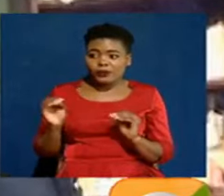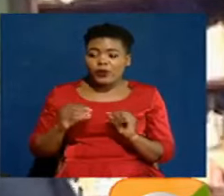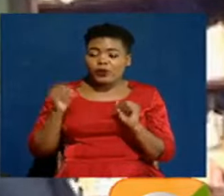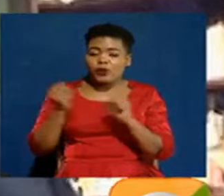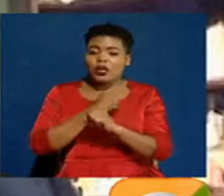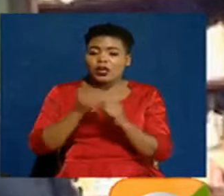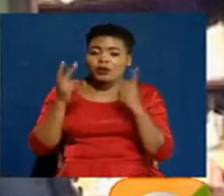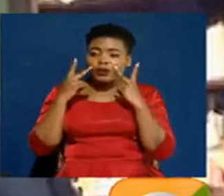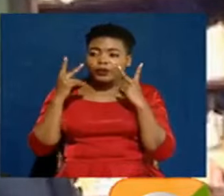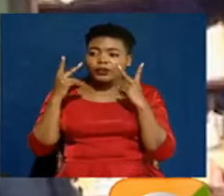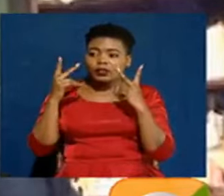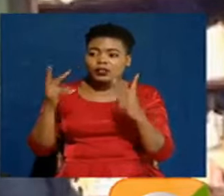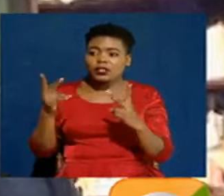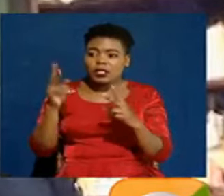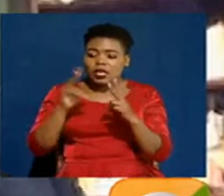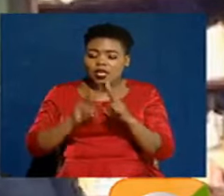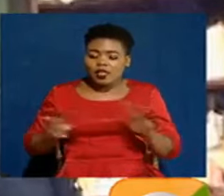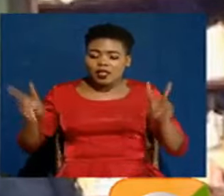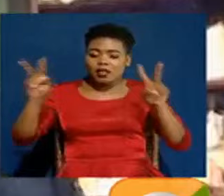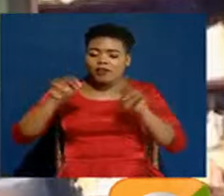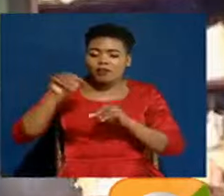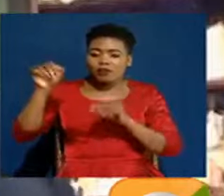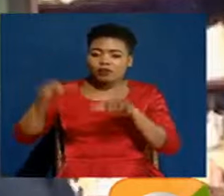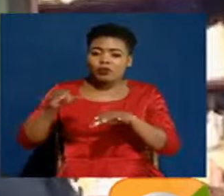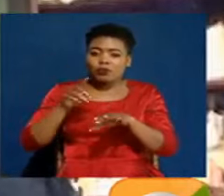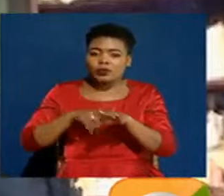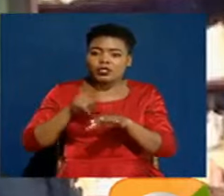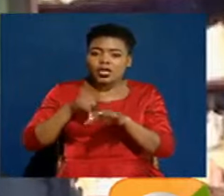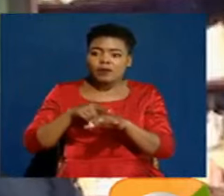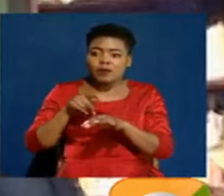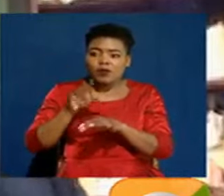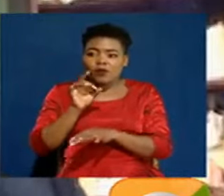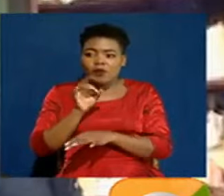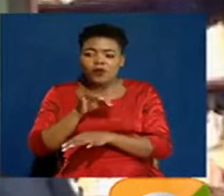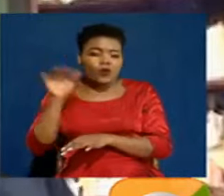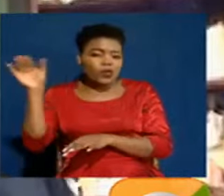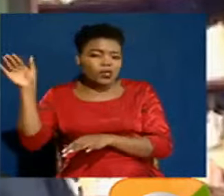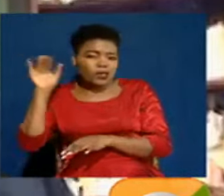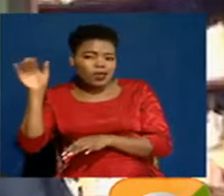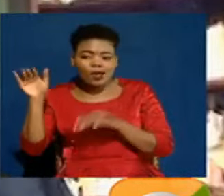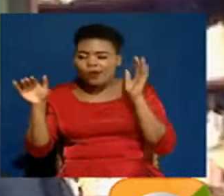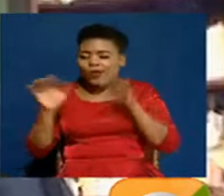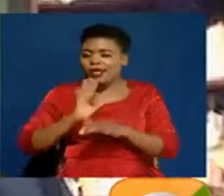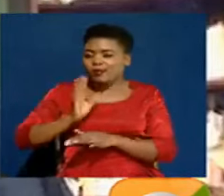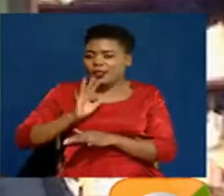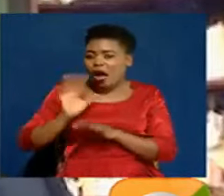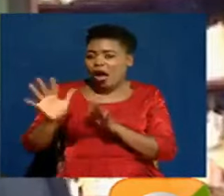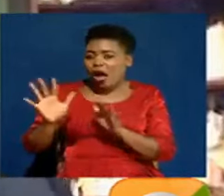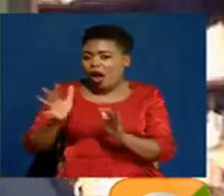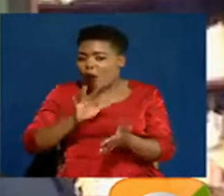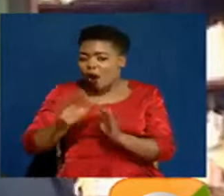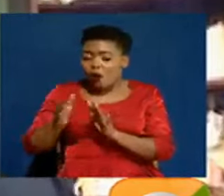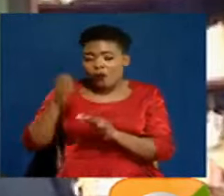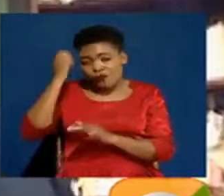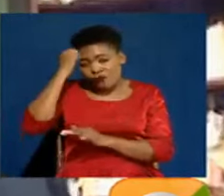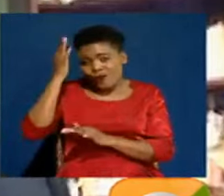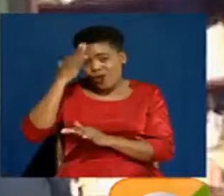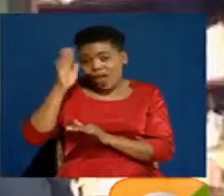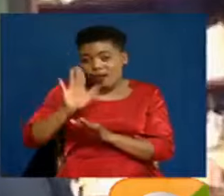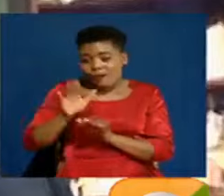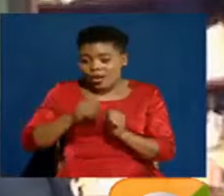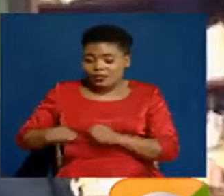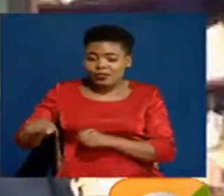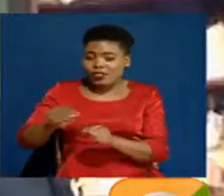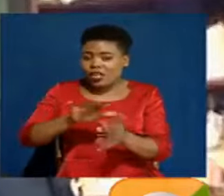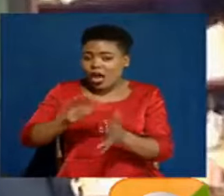can't see through the values of the political parties when you hear them speak. When you see them, you don't see the